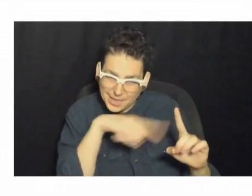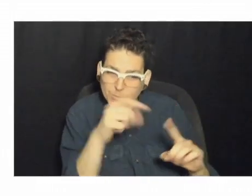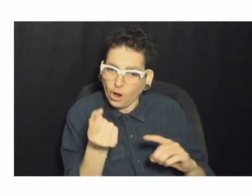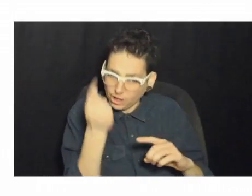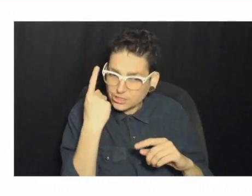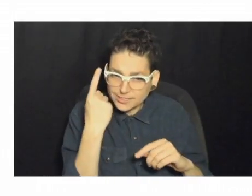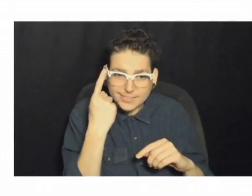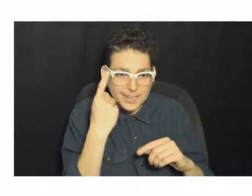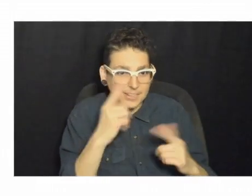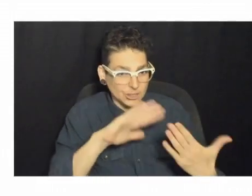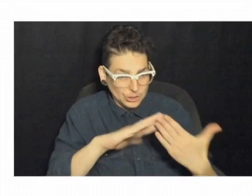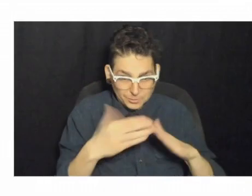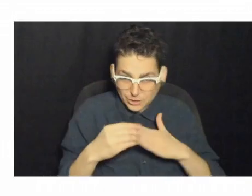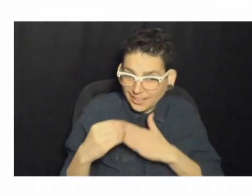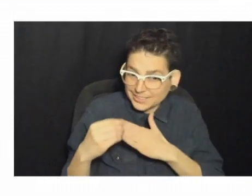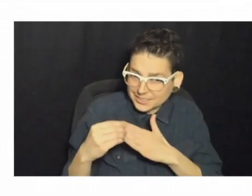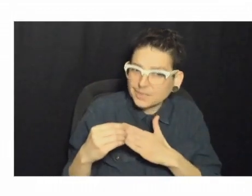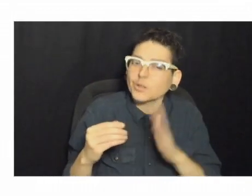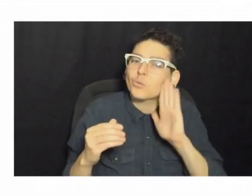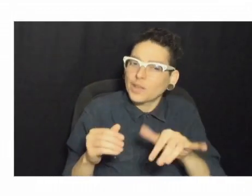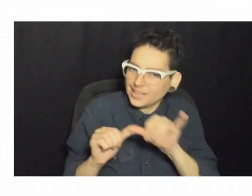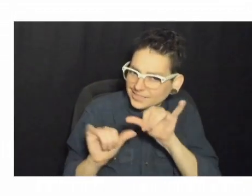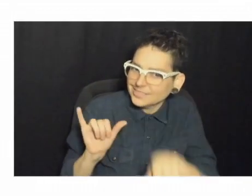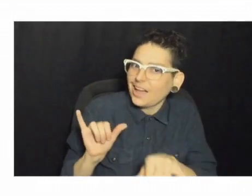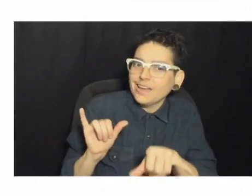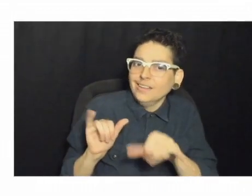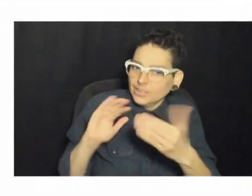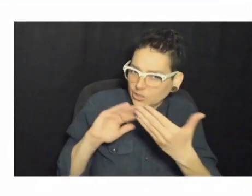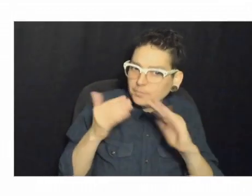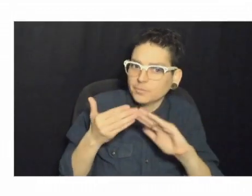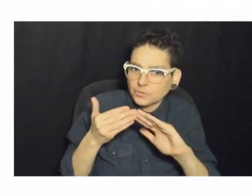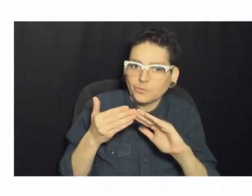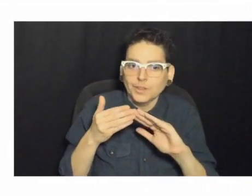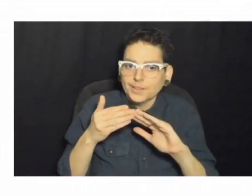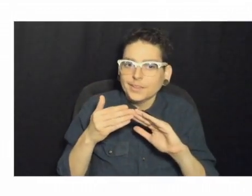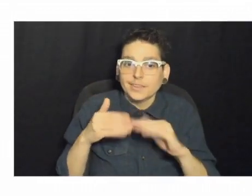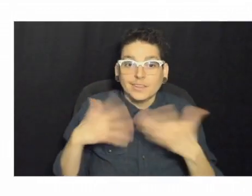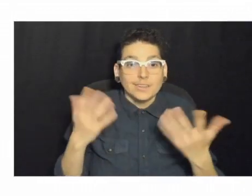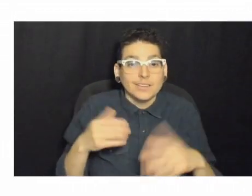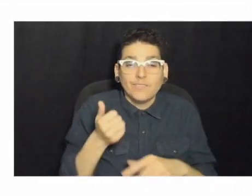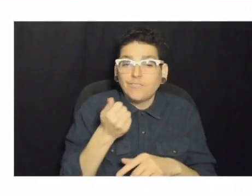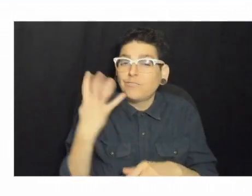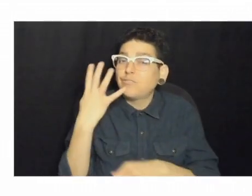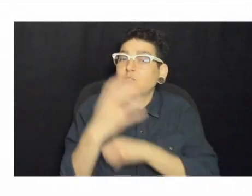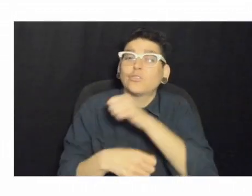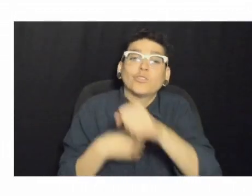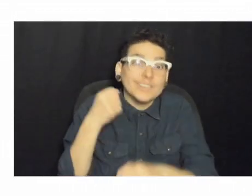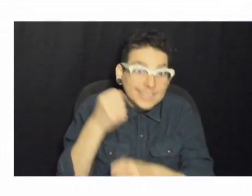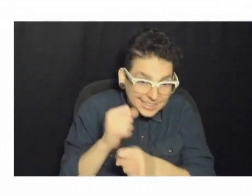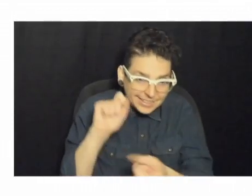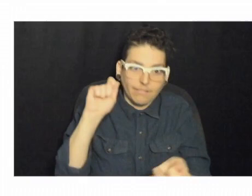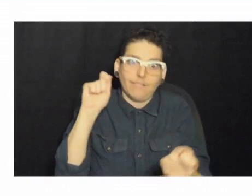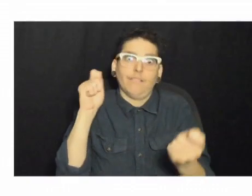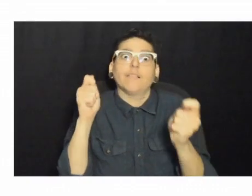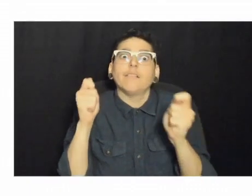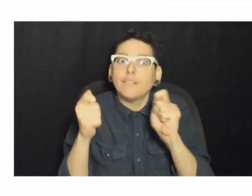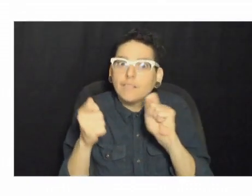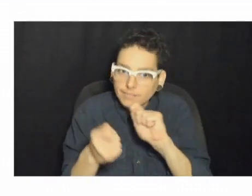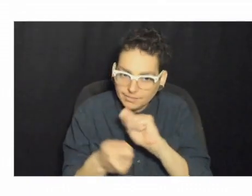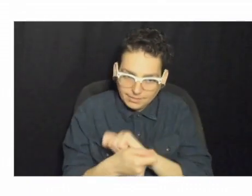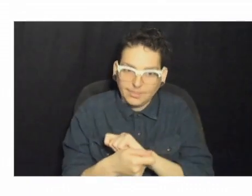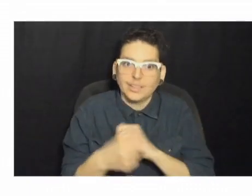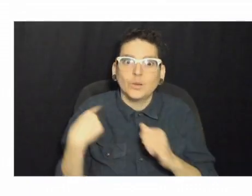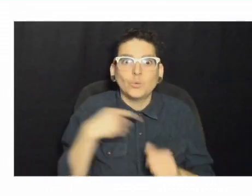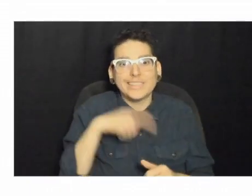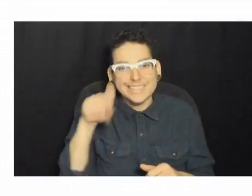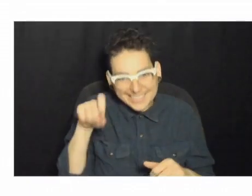4 years, every 2 years, somebody changes, there needs to have that person that has the storyteller. I'm using the thing. So